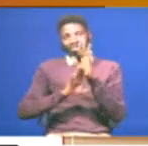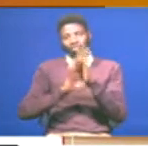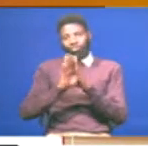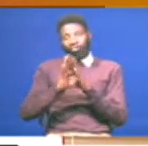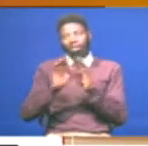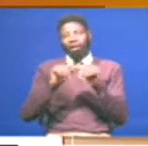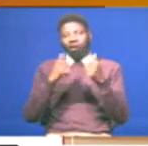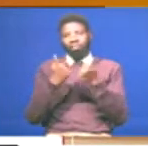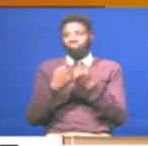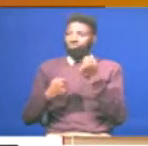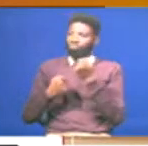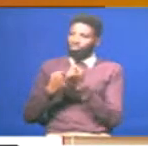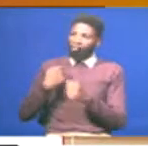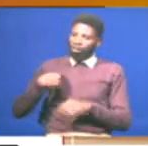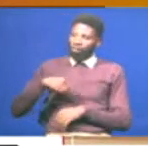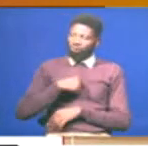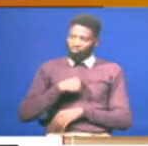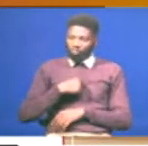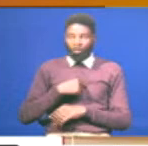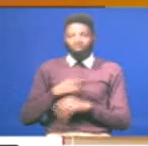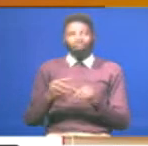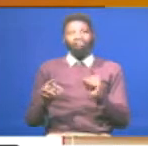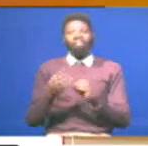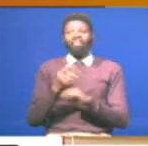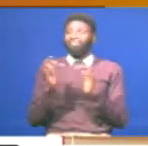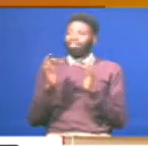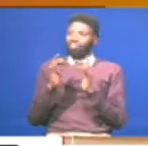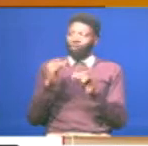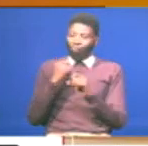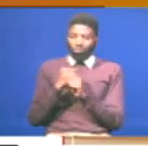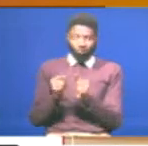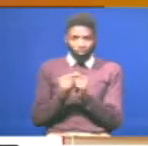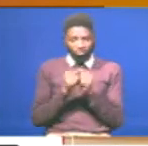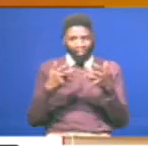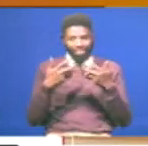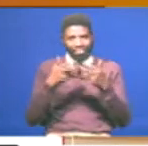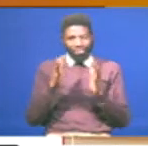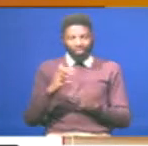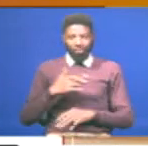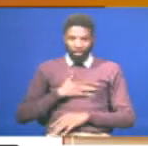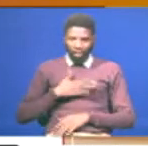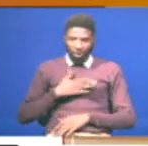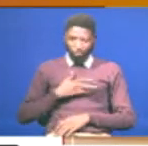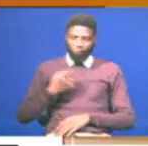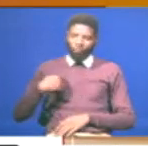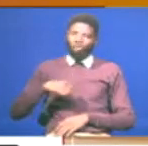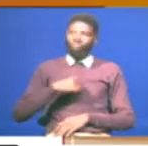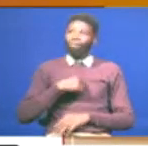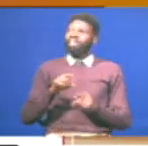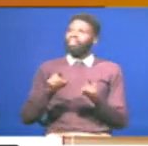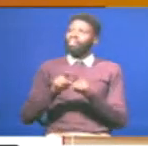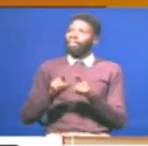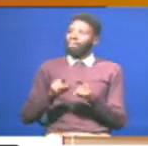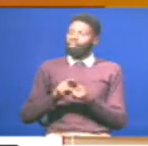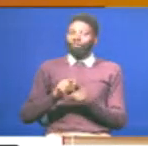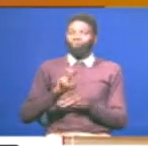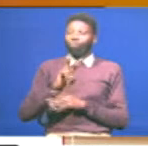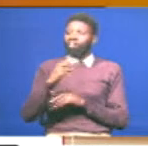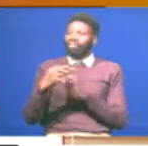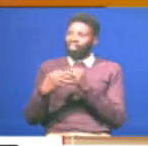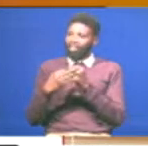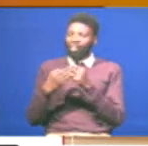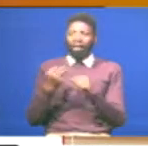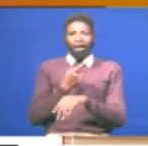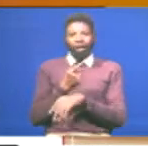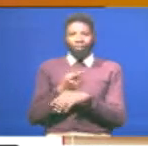internet working with our engineers. We had to spend nearly 28 hours just trying to connect